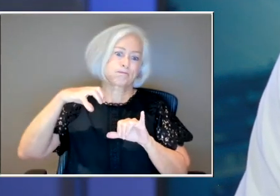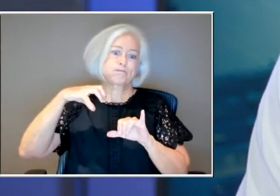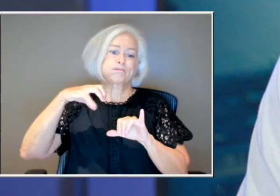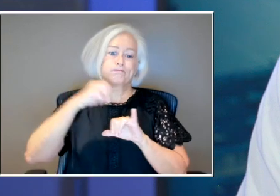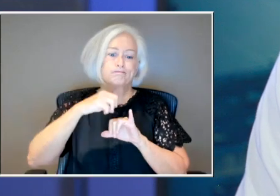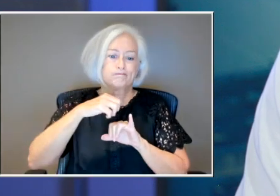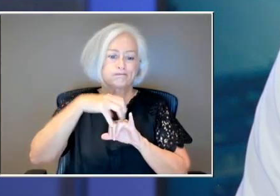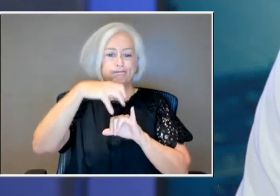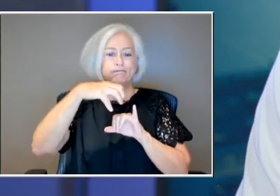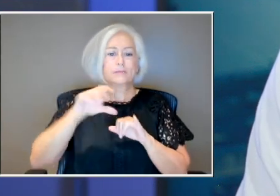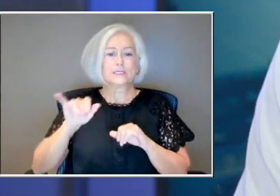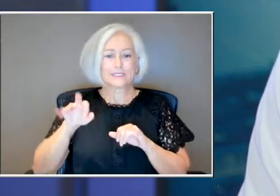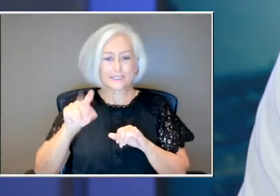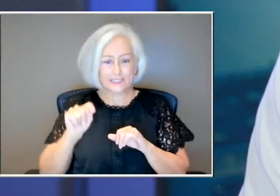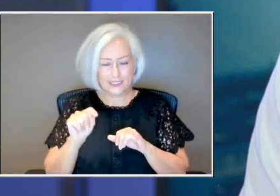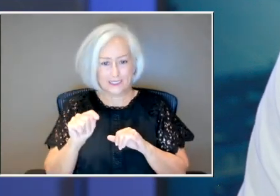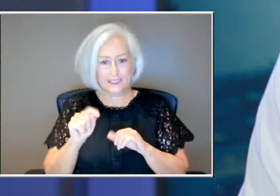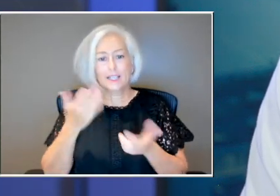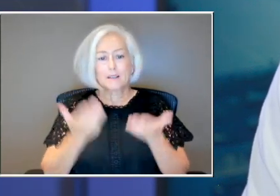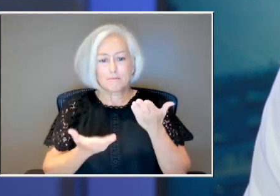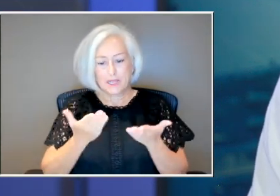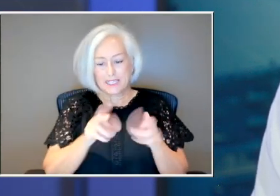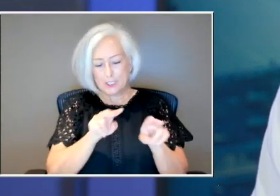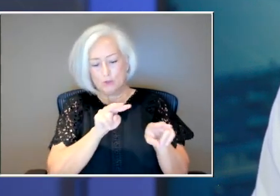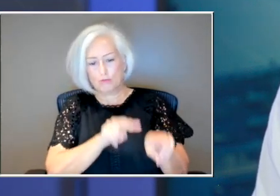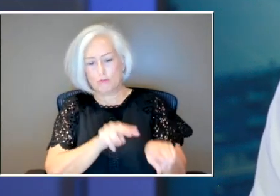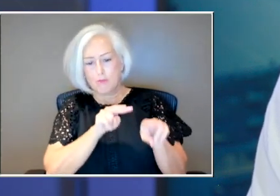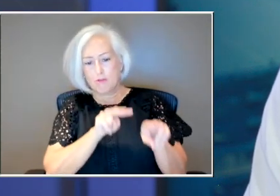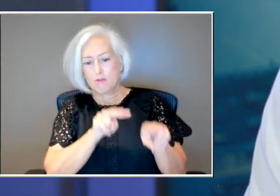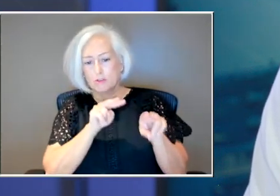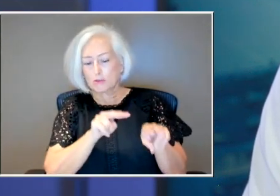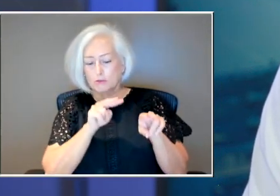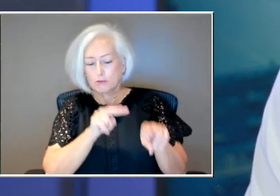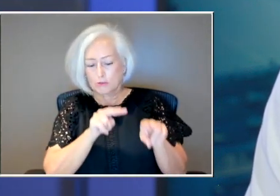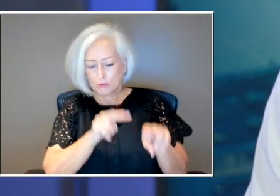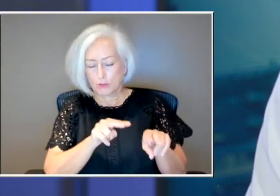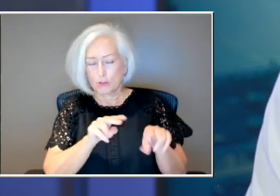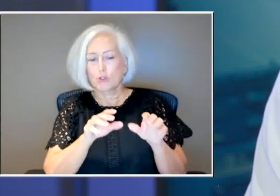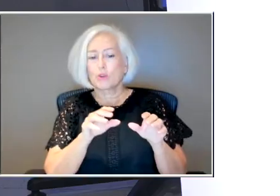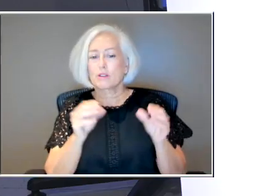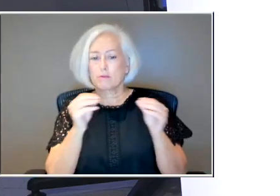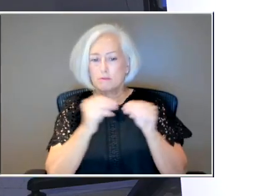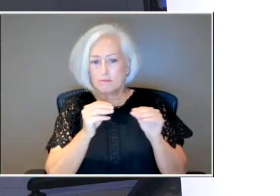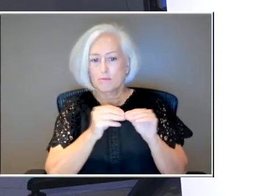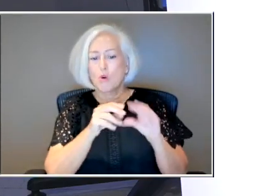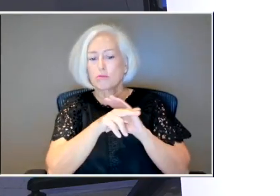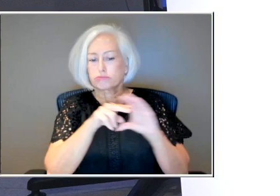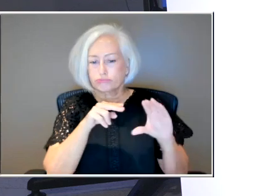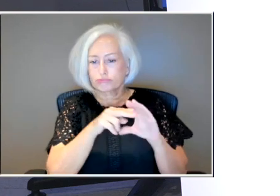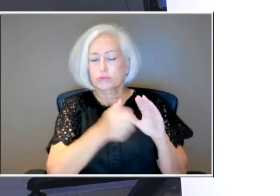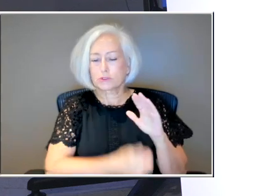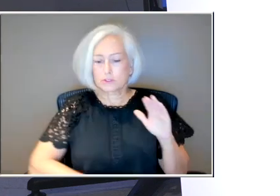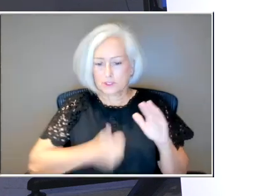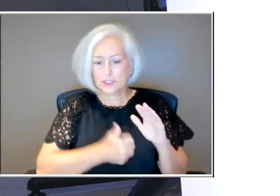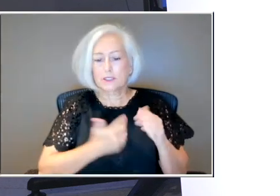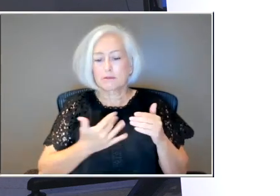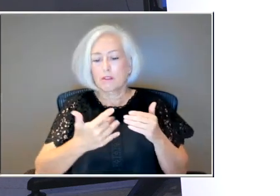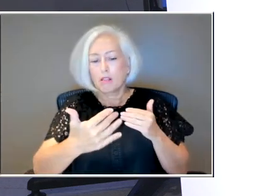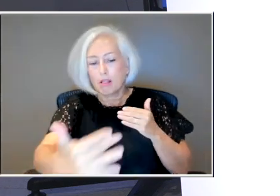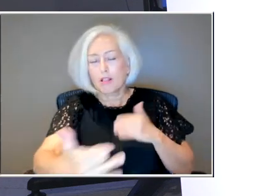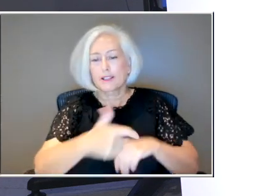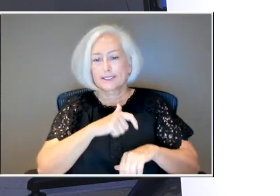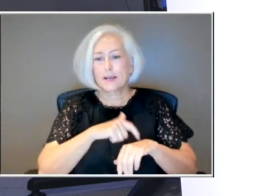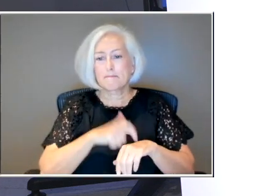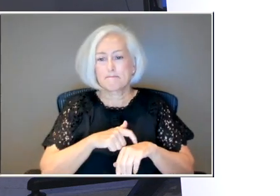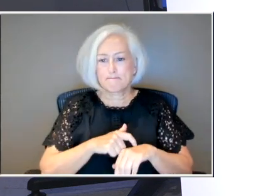repeat imaging and kind of followed for symptoms over time. So I want to talk about how you treated this. Abby, you were told to